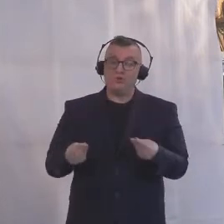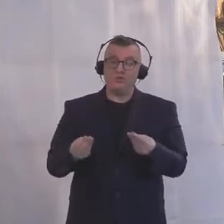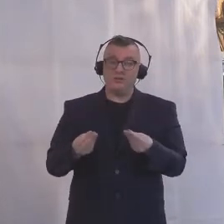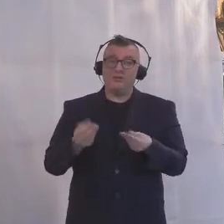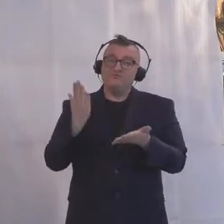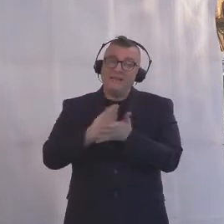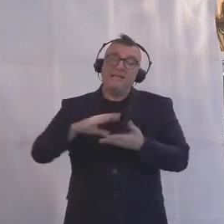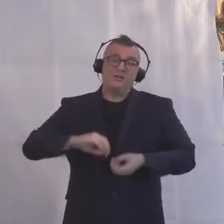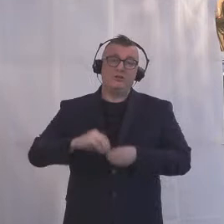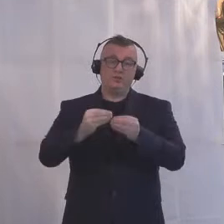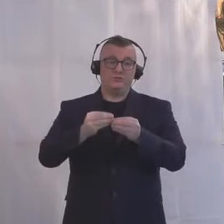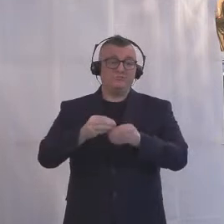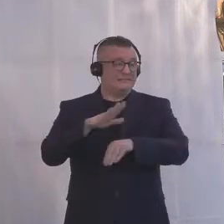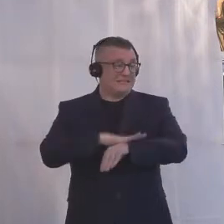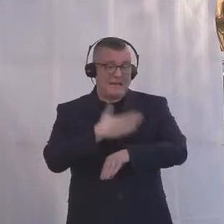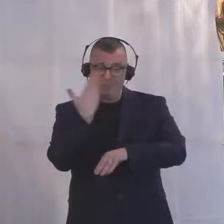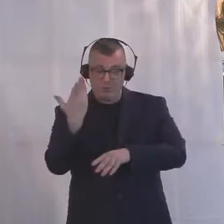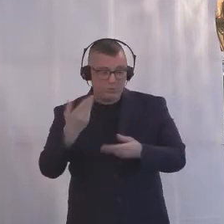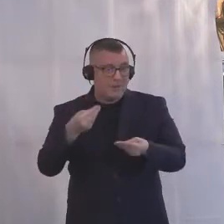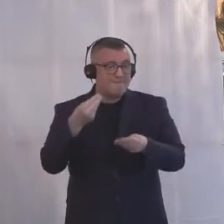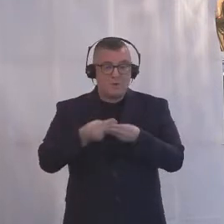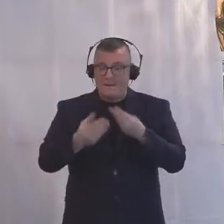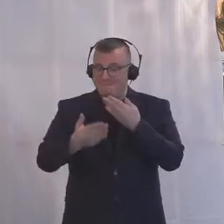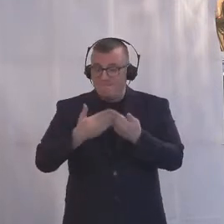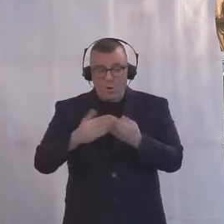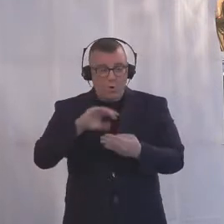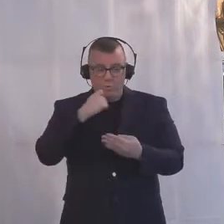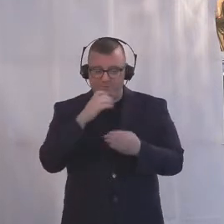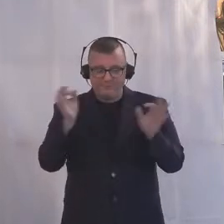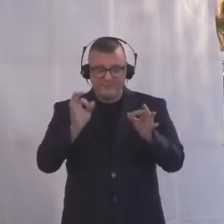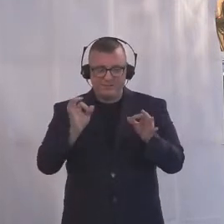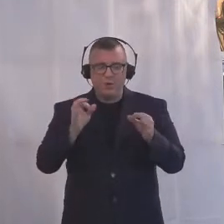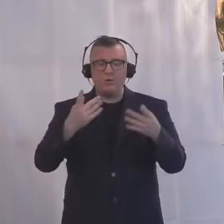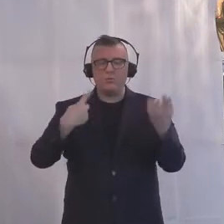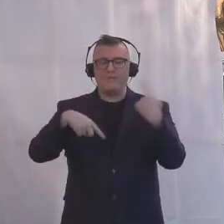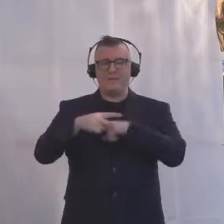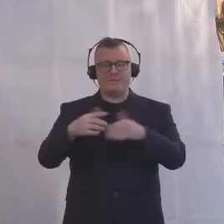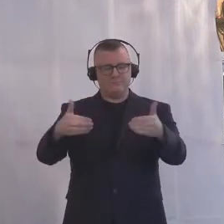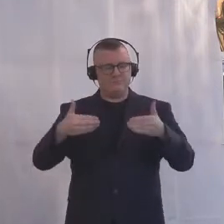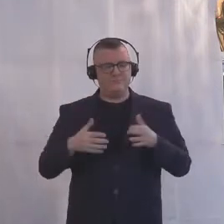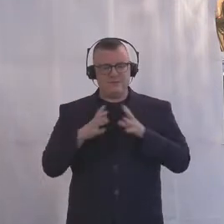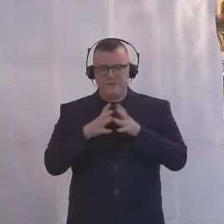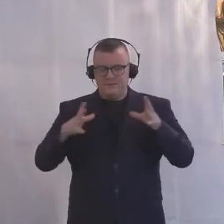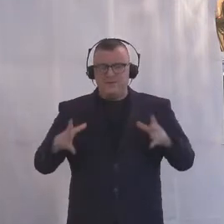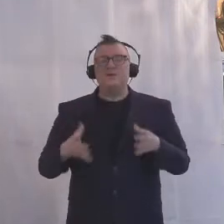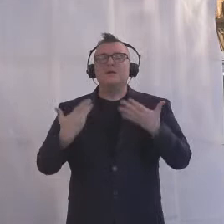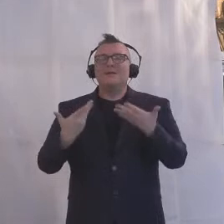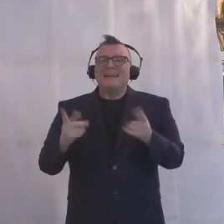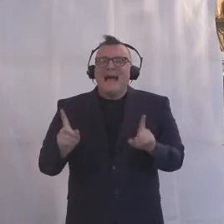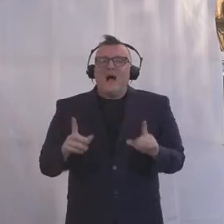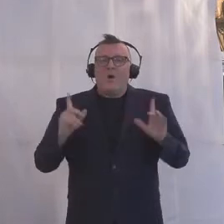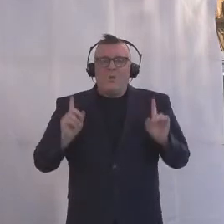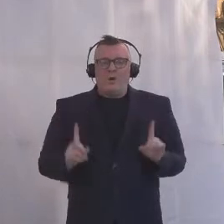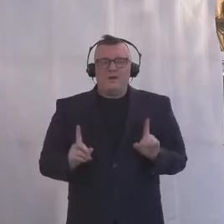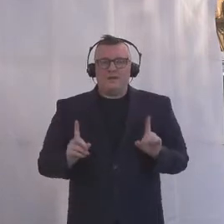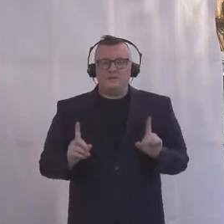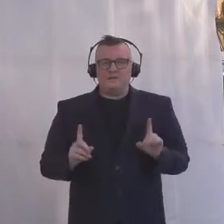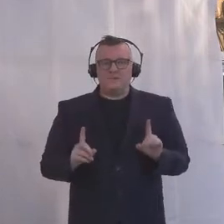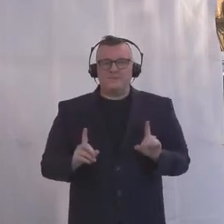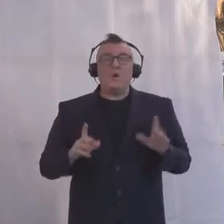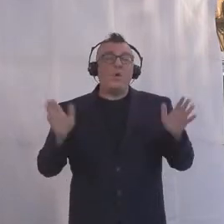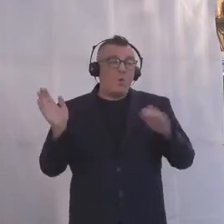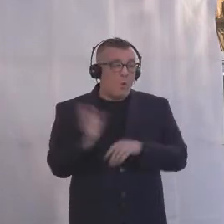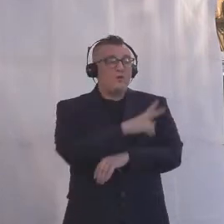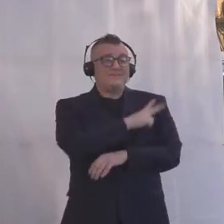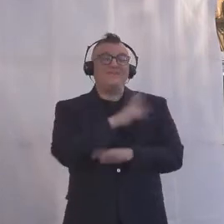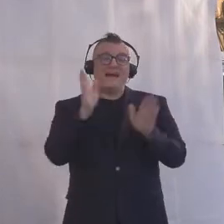time, there is no more money, so let's have a look at what we can do with what we've already got. And actually, all of these people have to attend mandatory